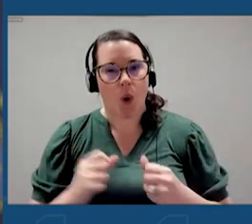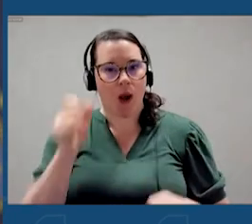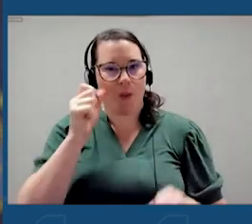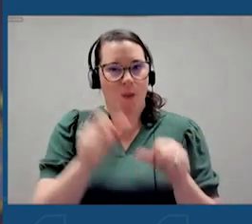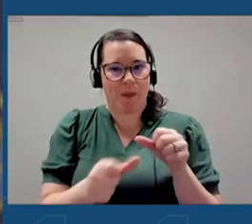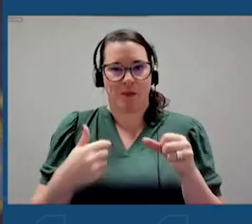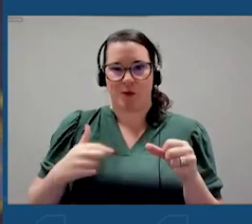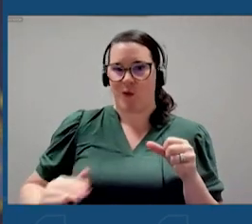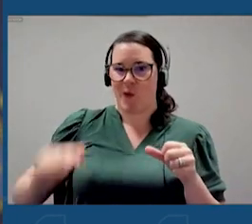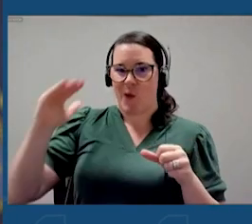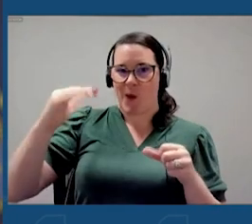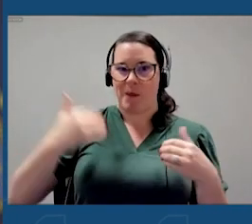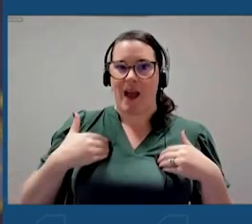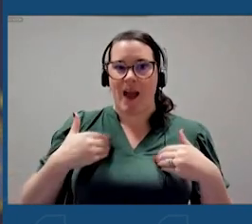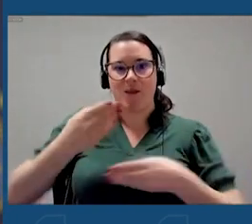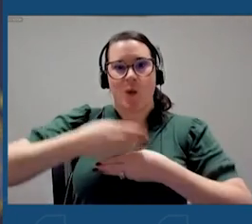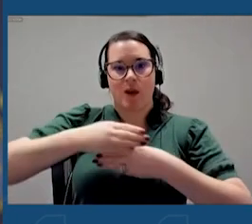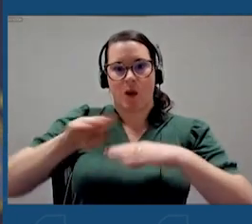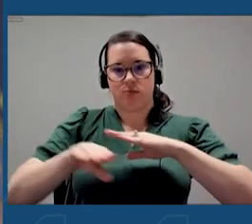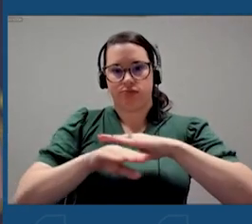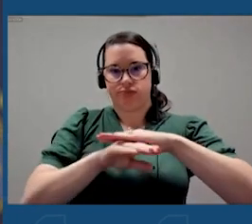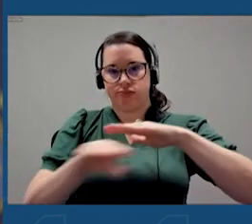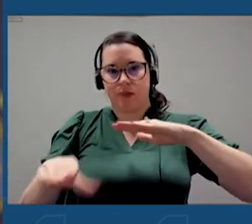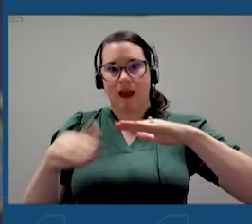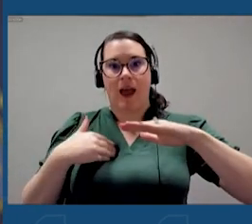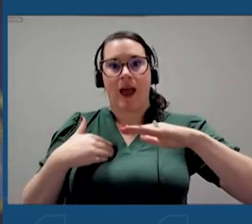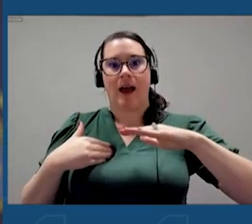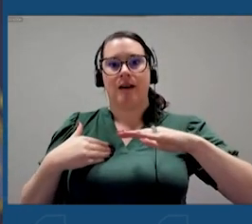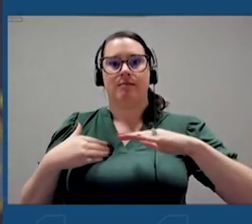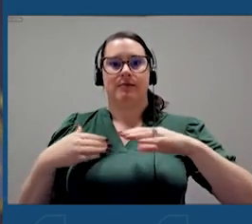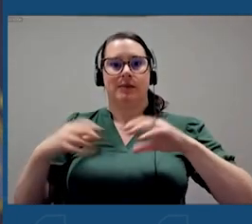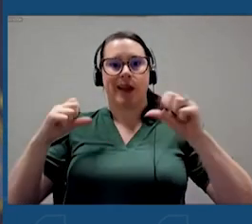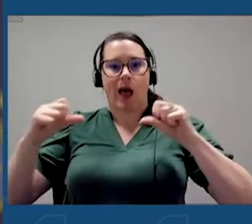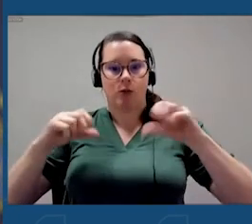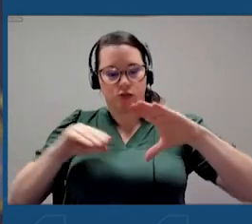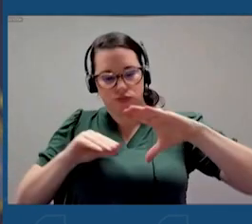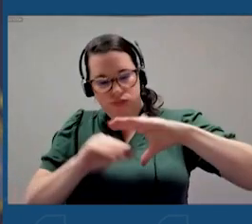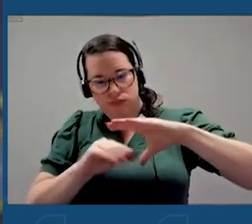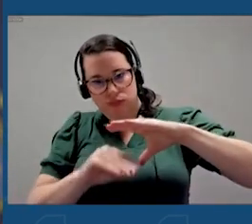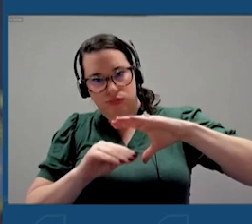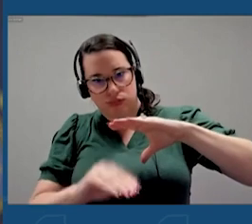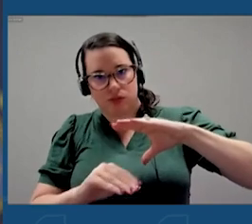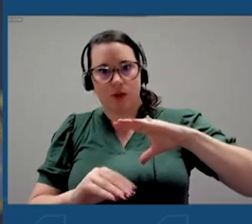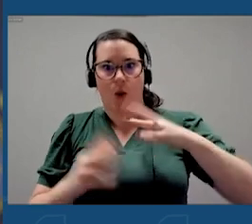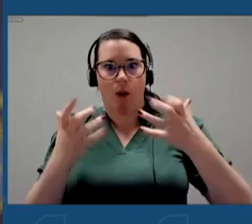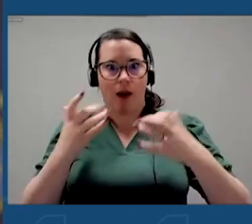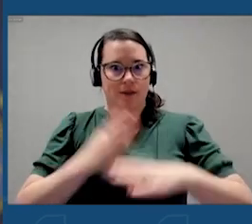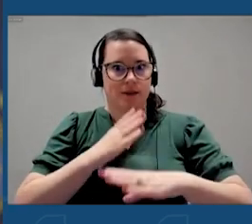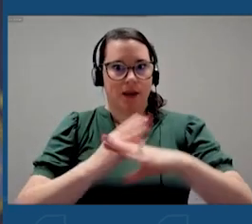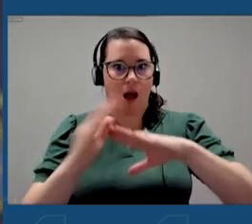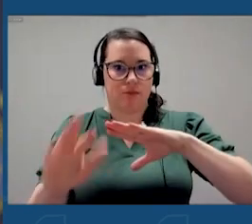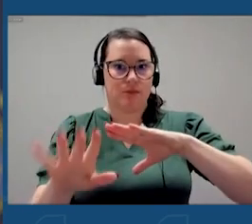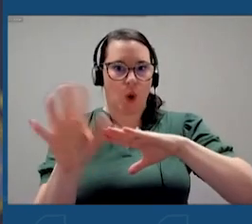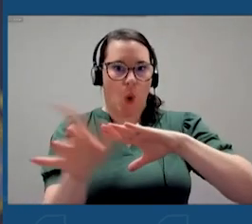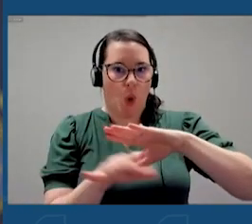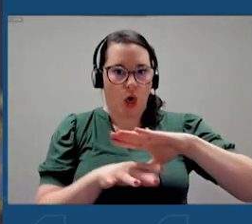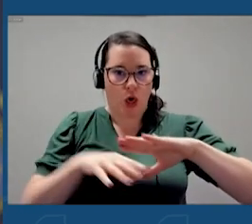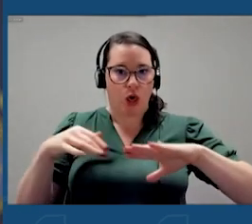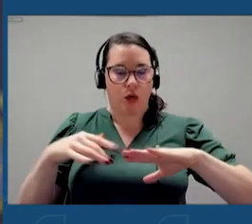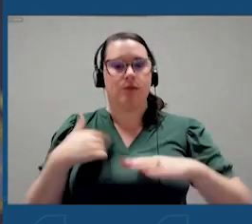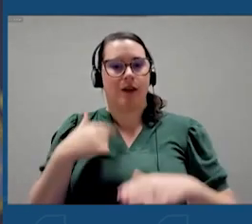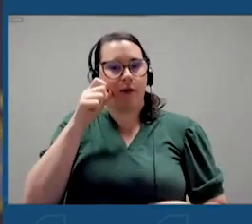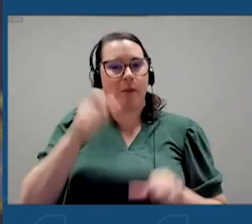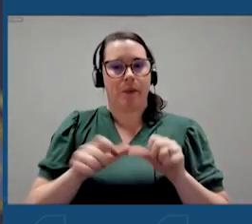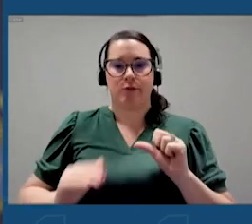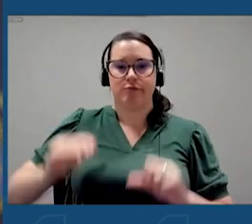the windowsill trying to stop the wind from blowing in Buffalo. Sometimes the snow would slip in through the cracks. So our houses are not